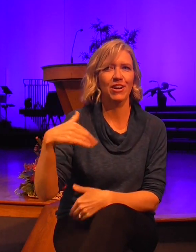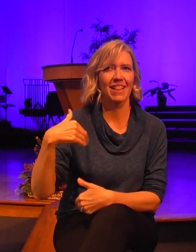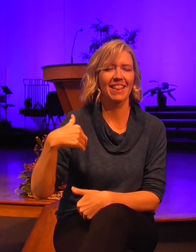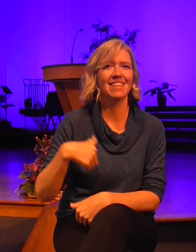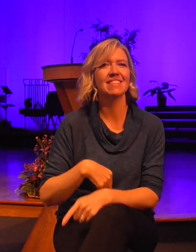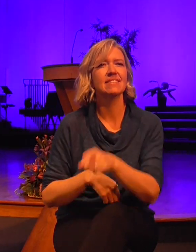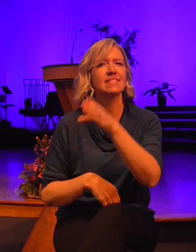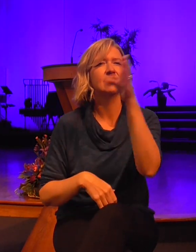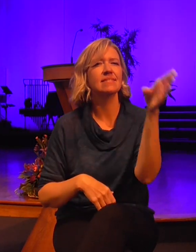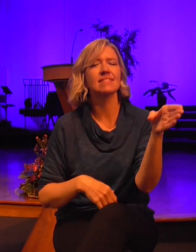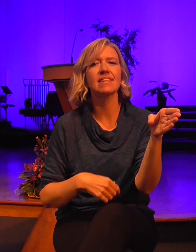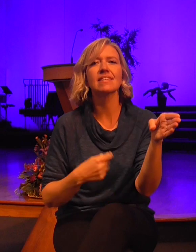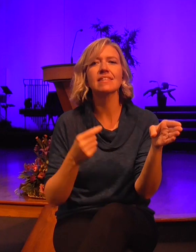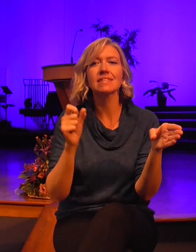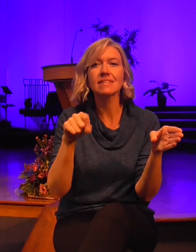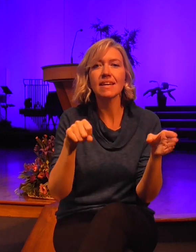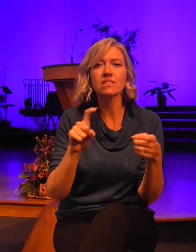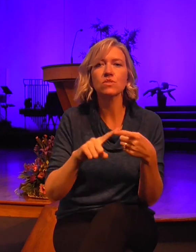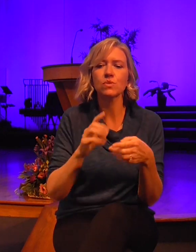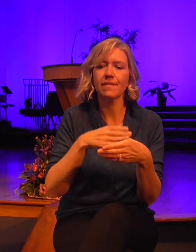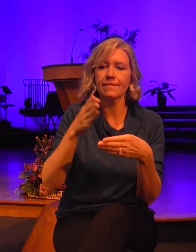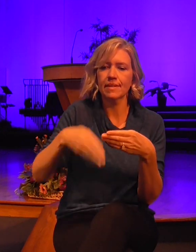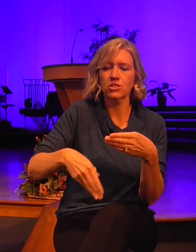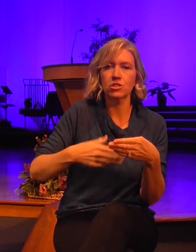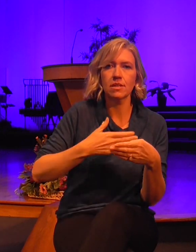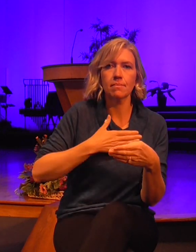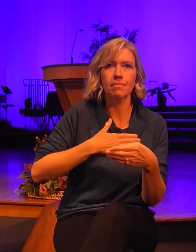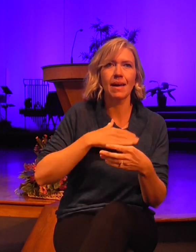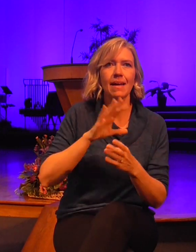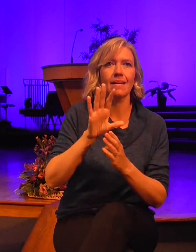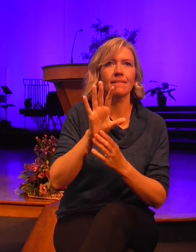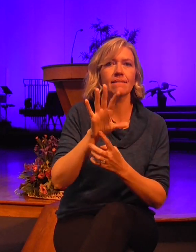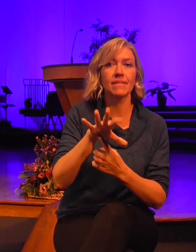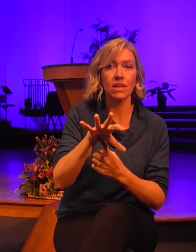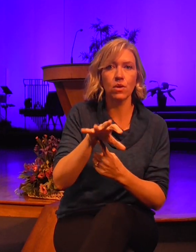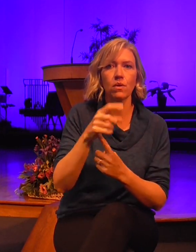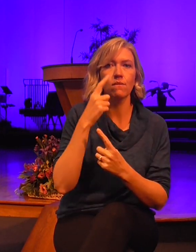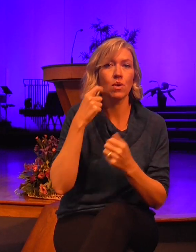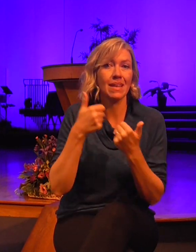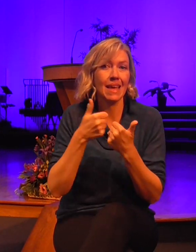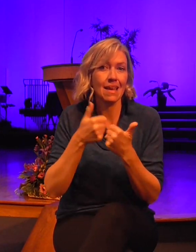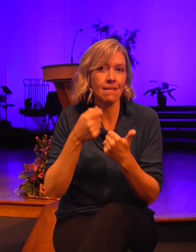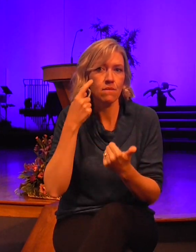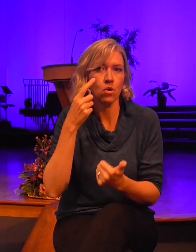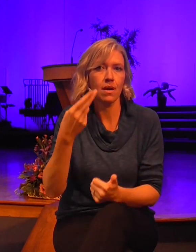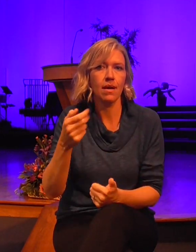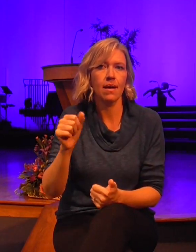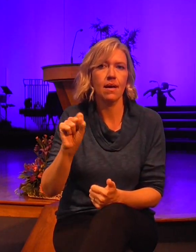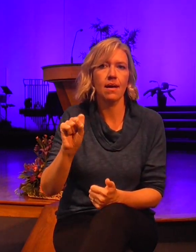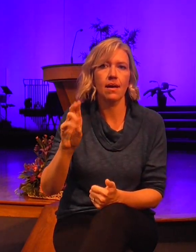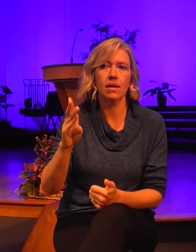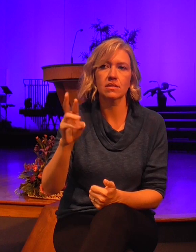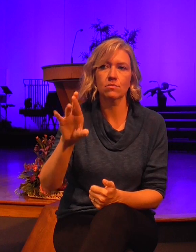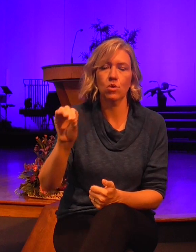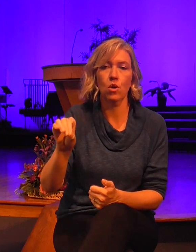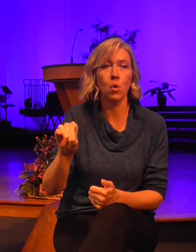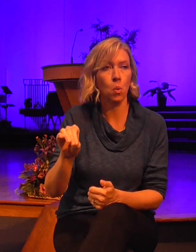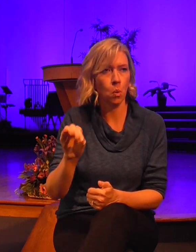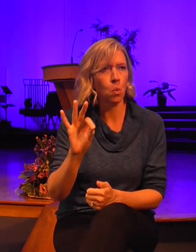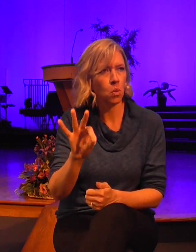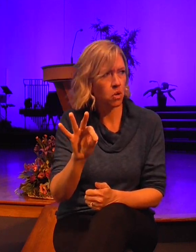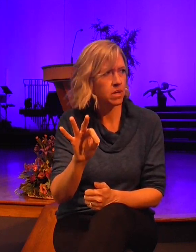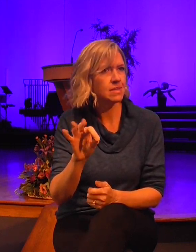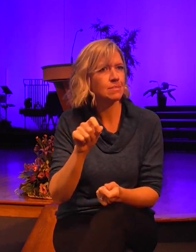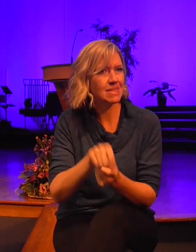To say yes to finishing the video of my game for Hasbro. Wonderful. Good specificity.